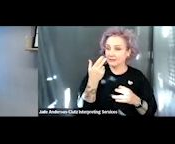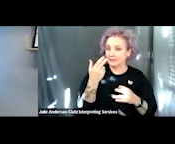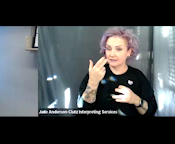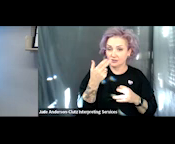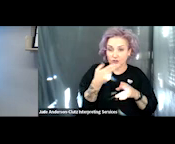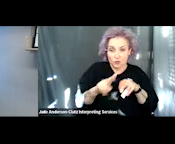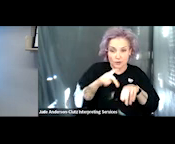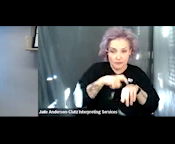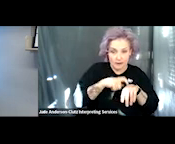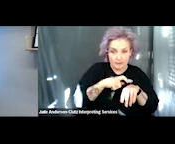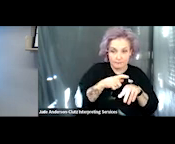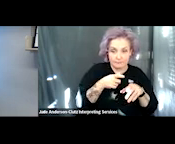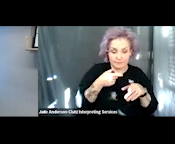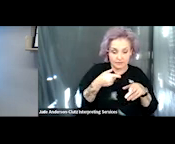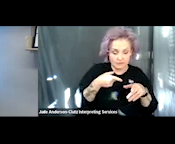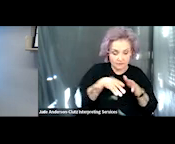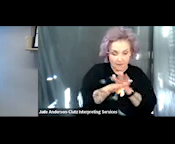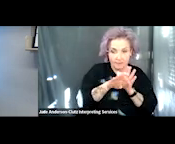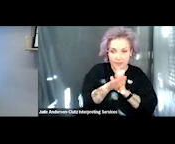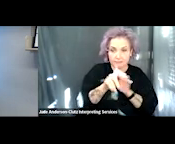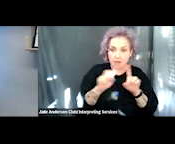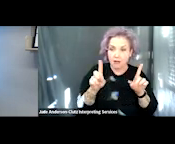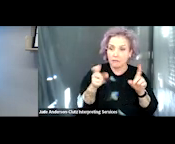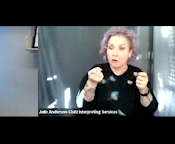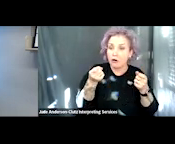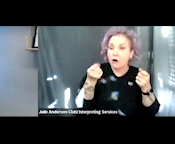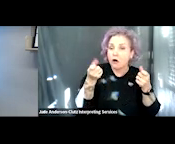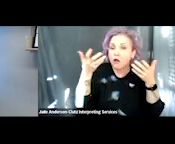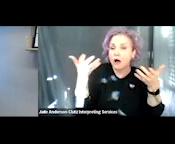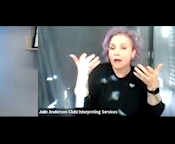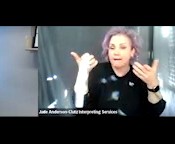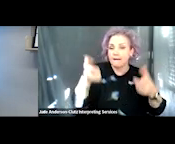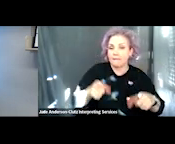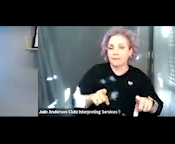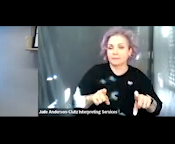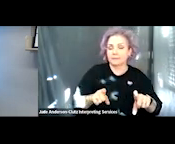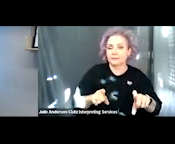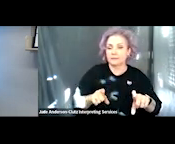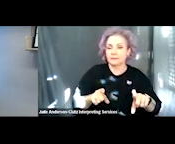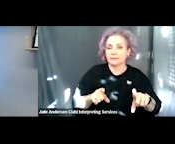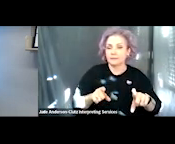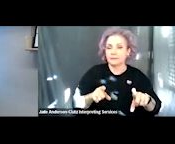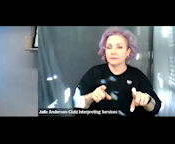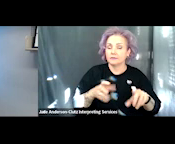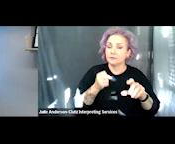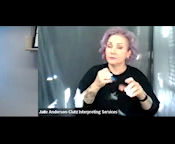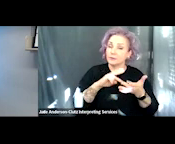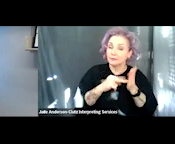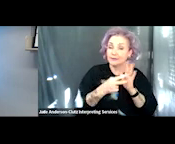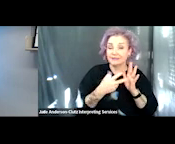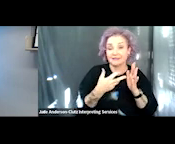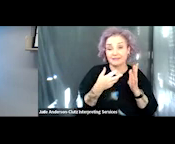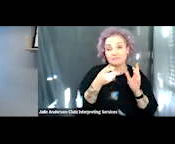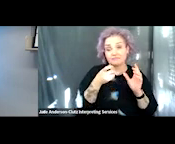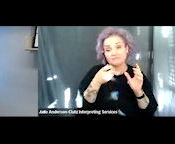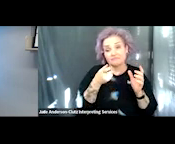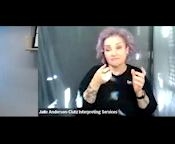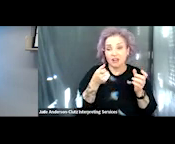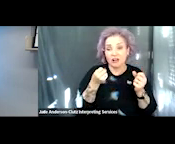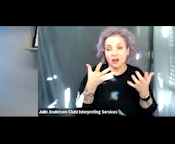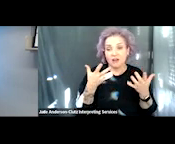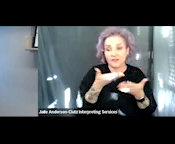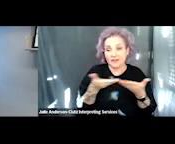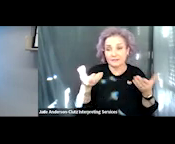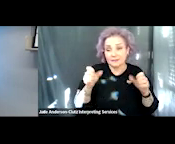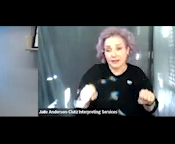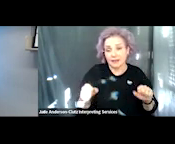this particular point in gestation, a lot of different processes are going to take place. What I also want you to take